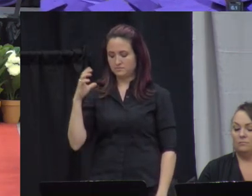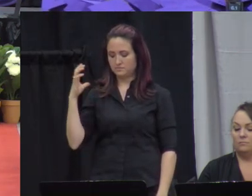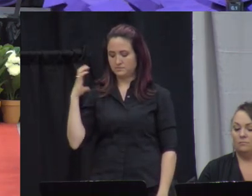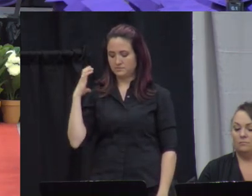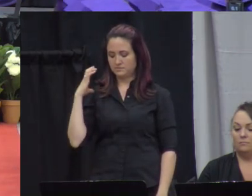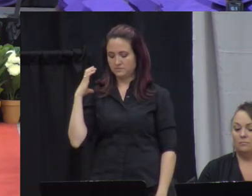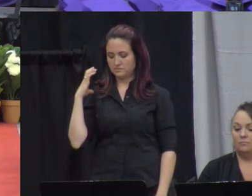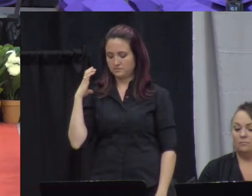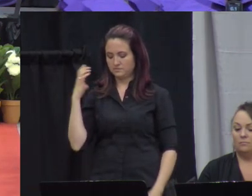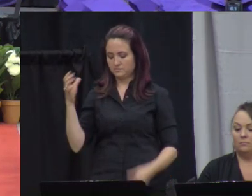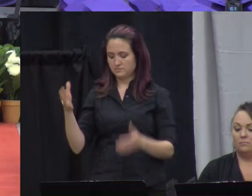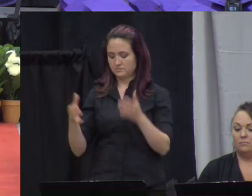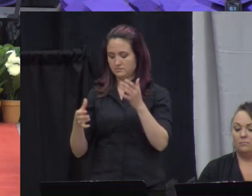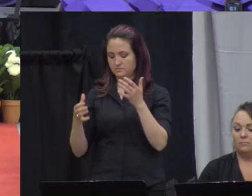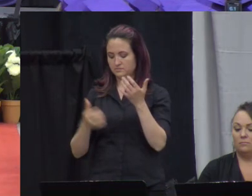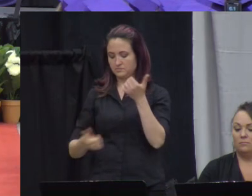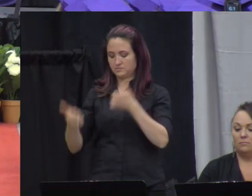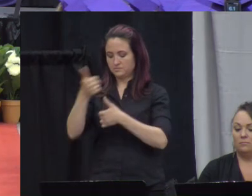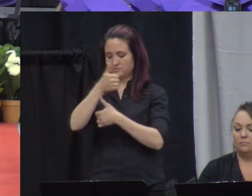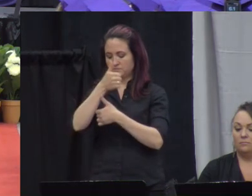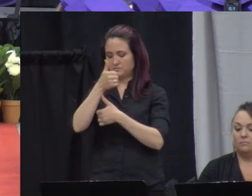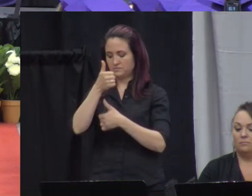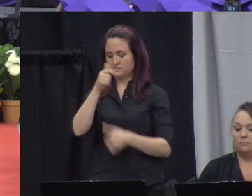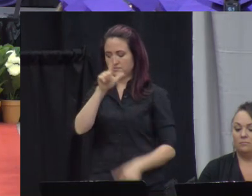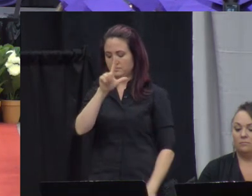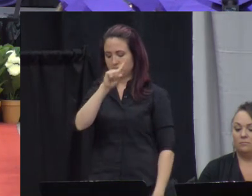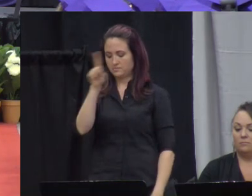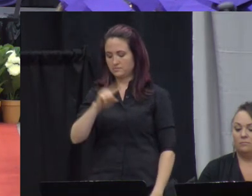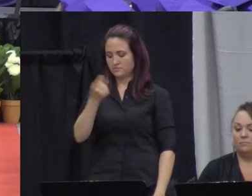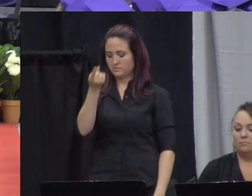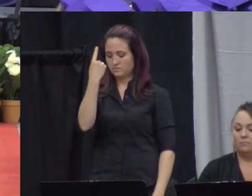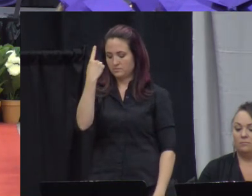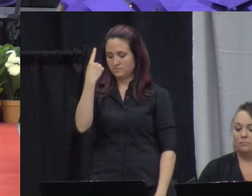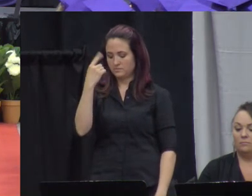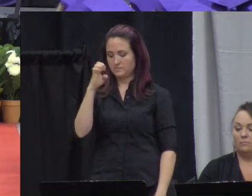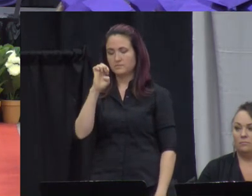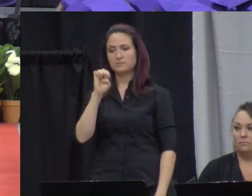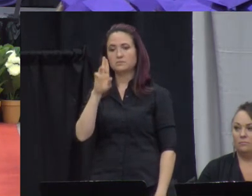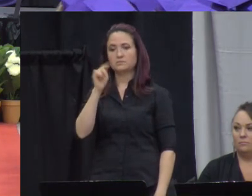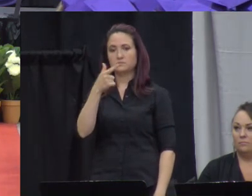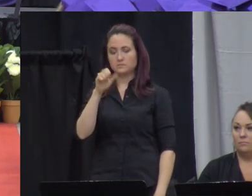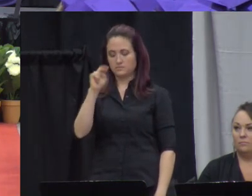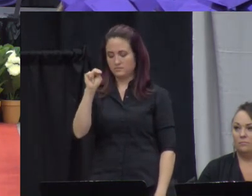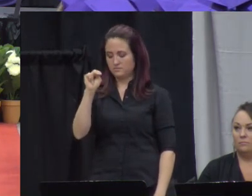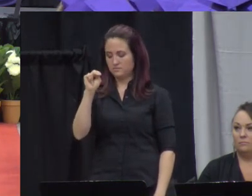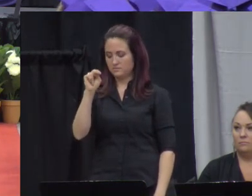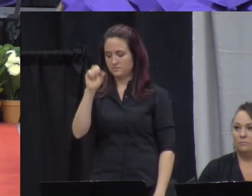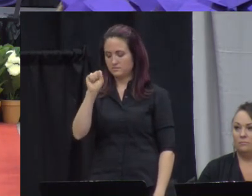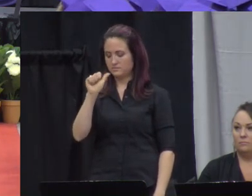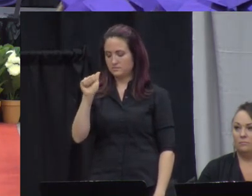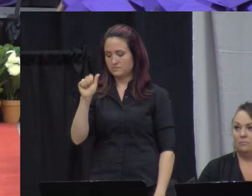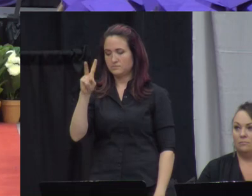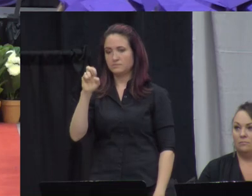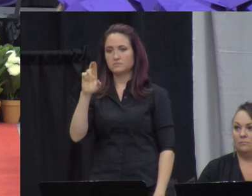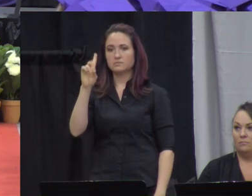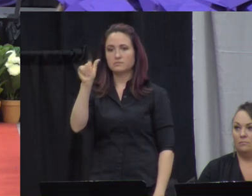APS Associate Superintendent for Learning Zone 1, Mr. Eugene Saavedra.